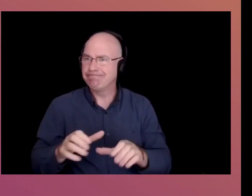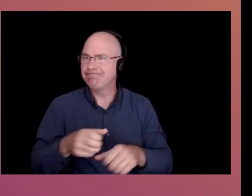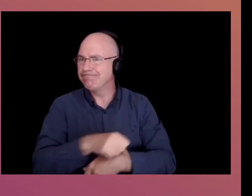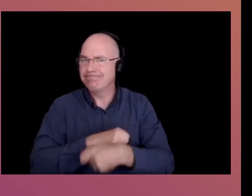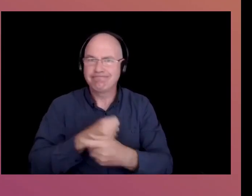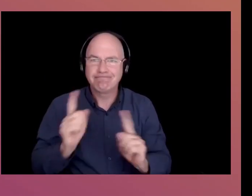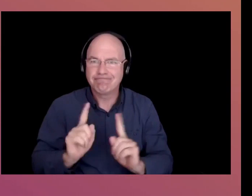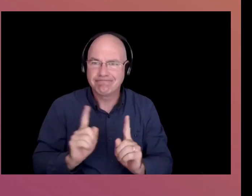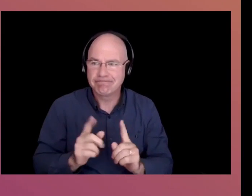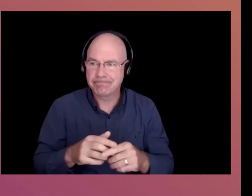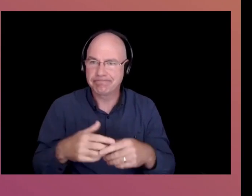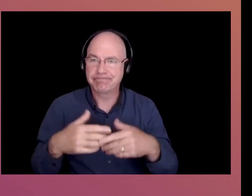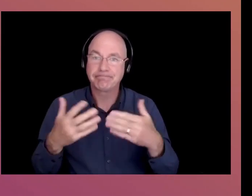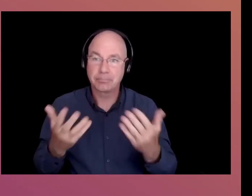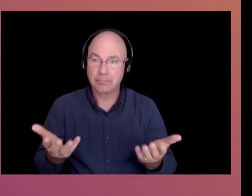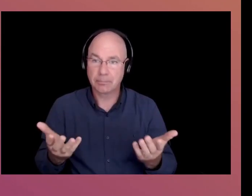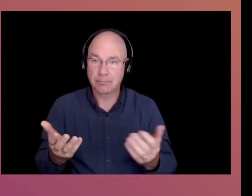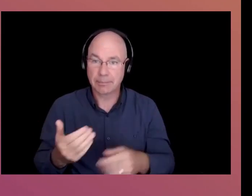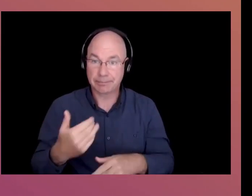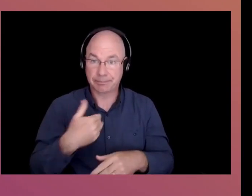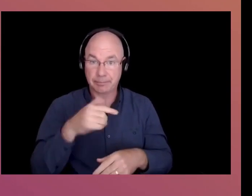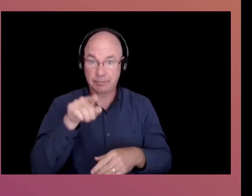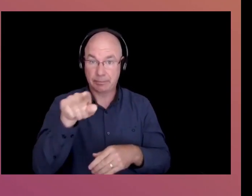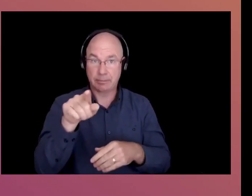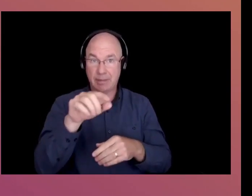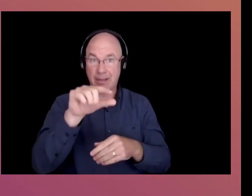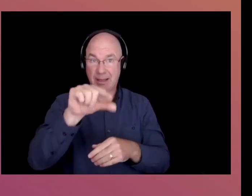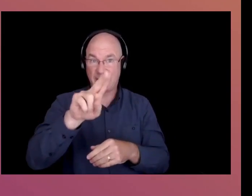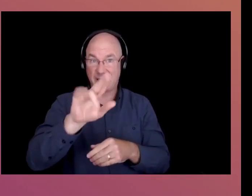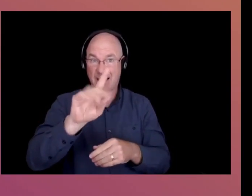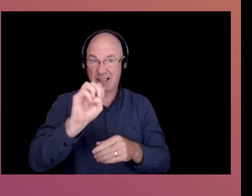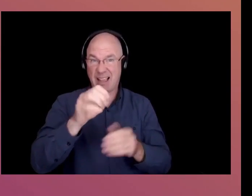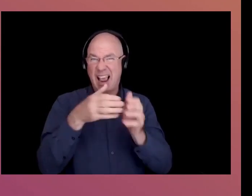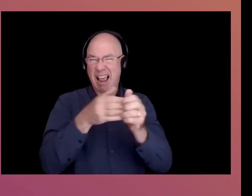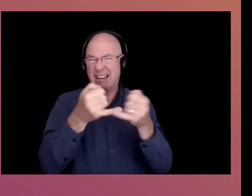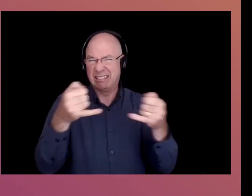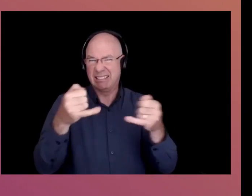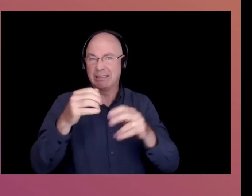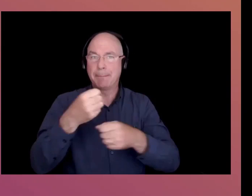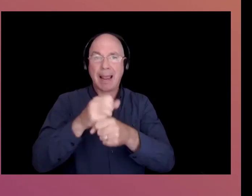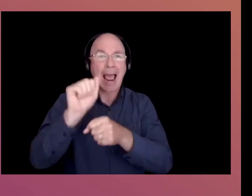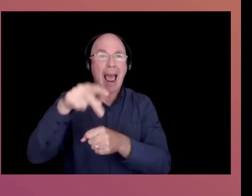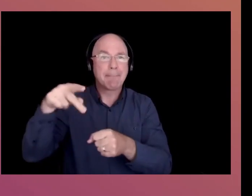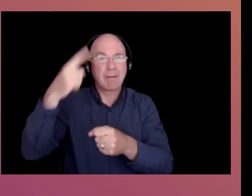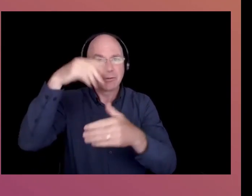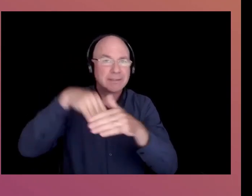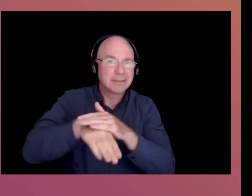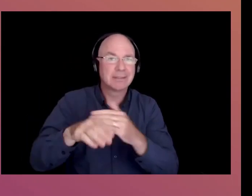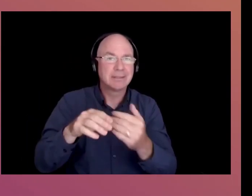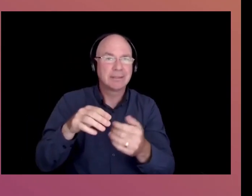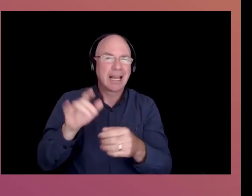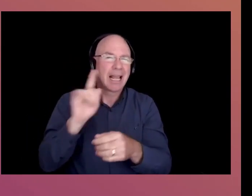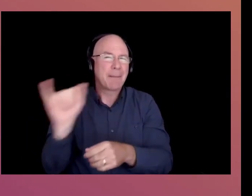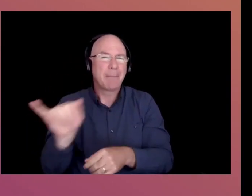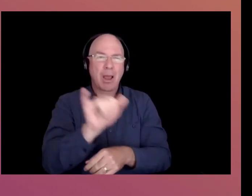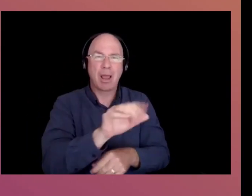There are official guidelines to design and build accessible apps, similar to the web accessibility